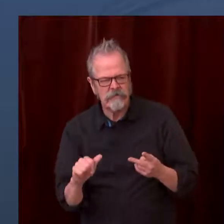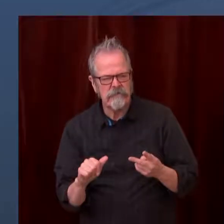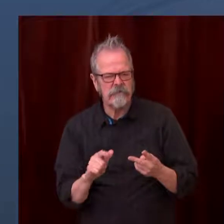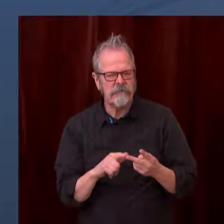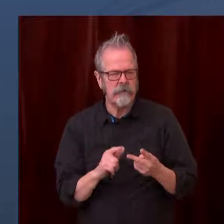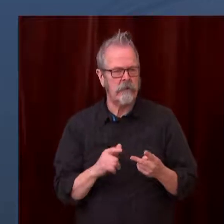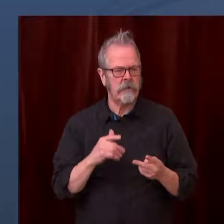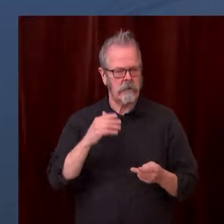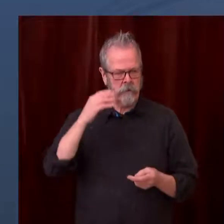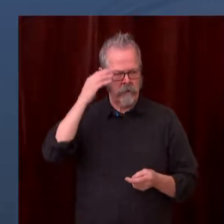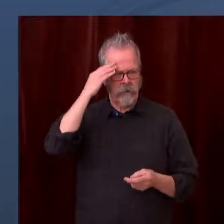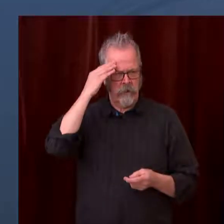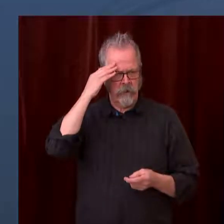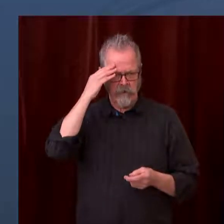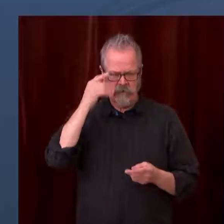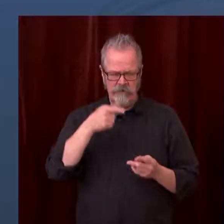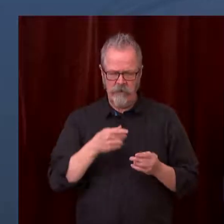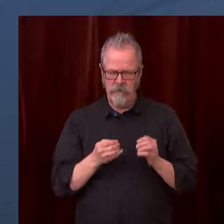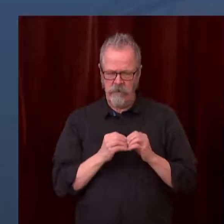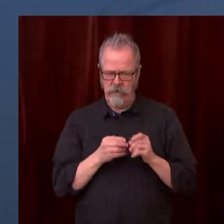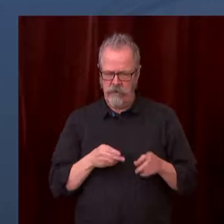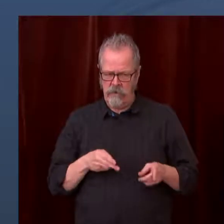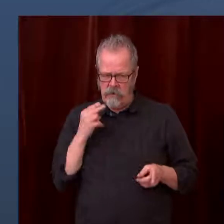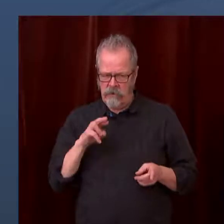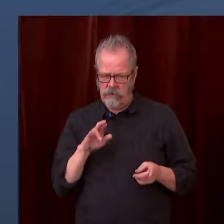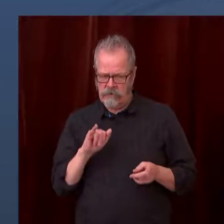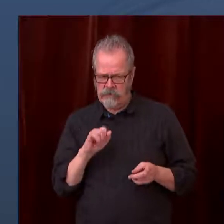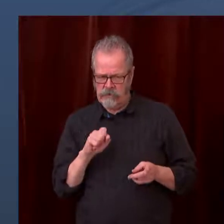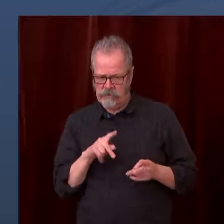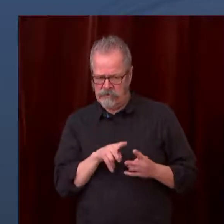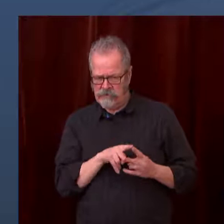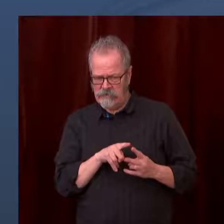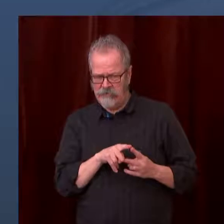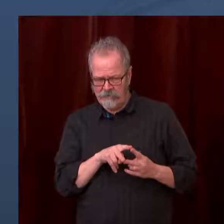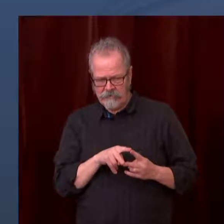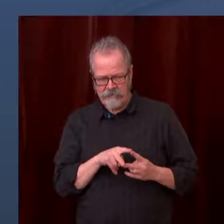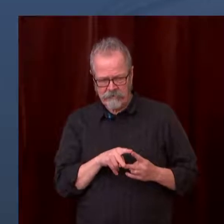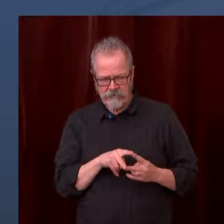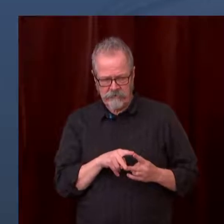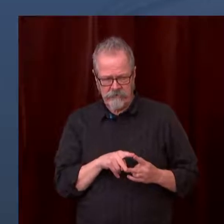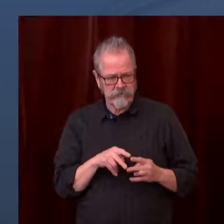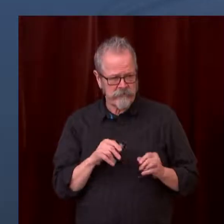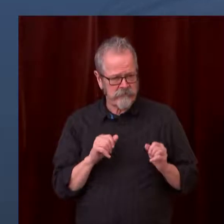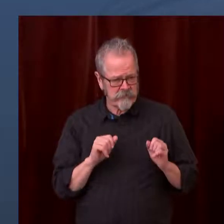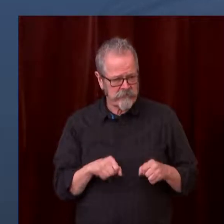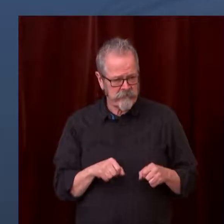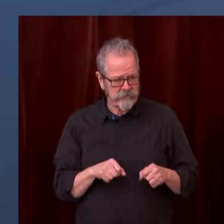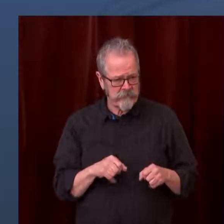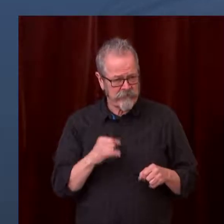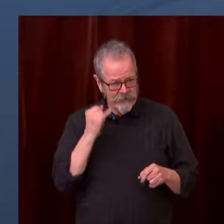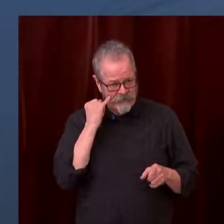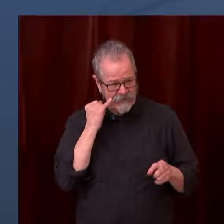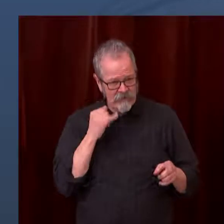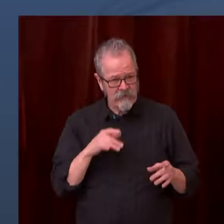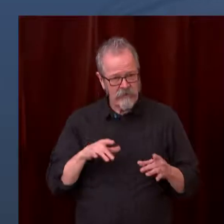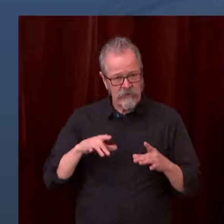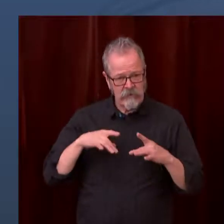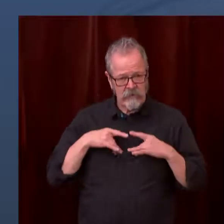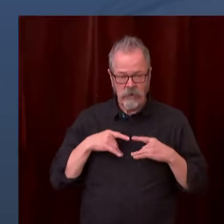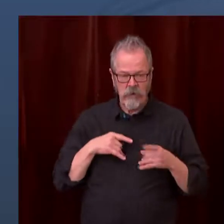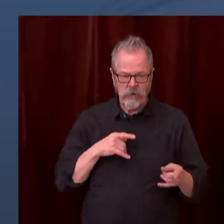We know these two groups as well can face severe illness or complications if they're infected